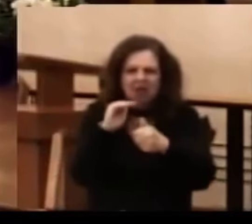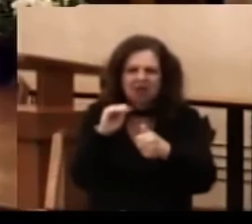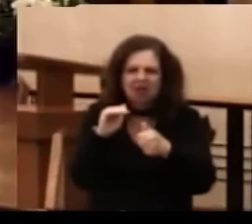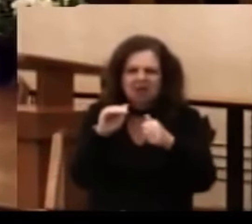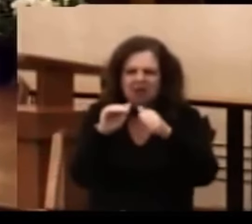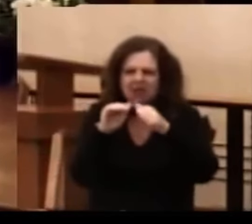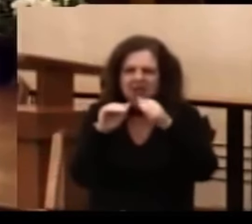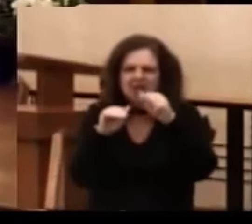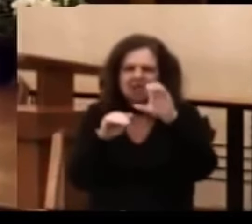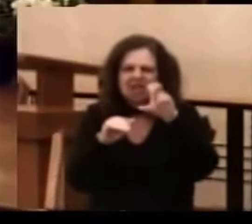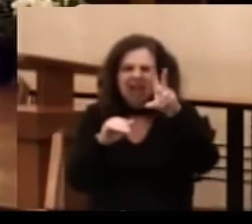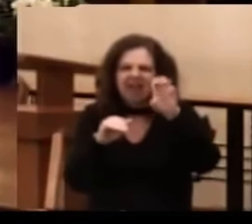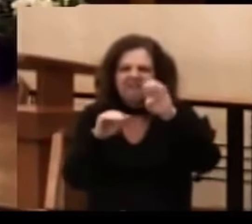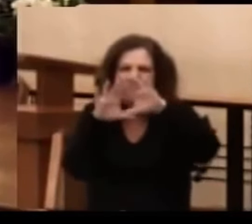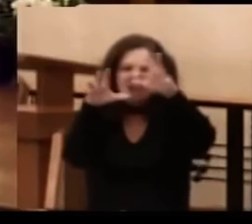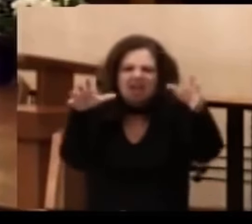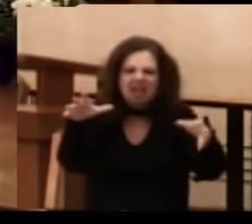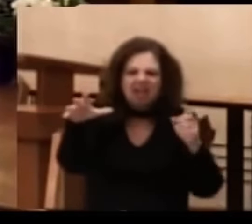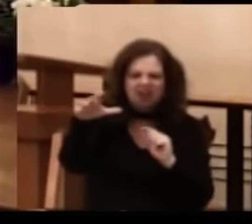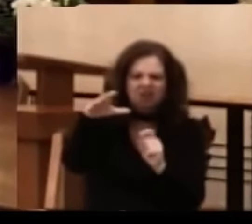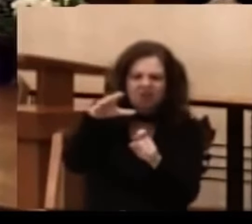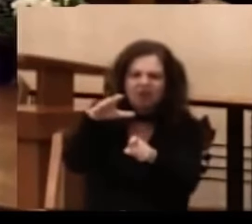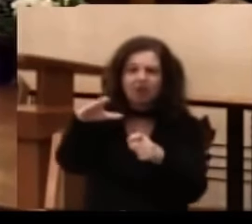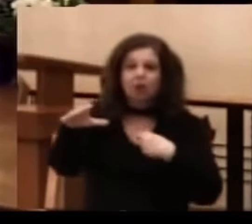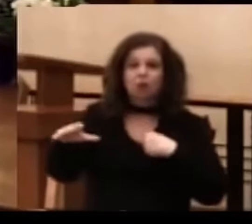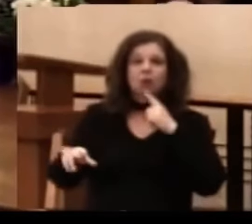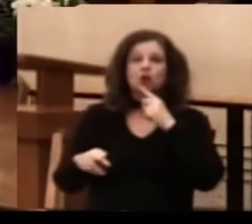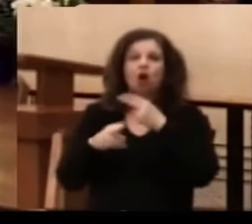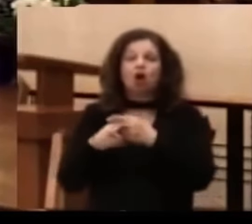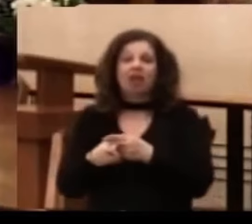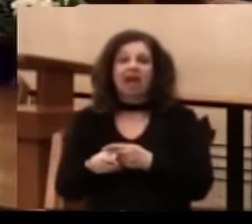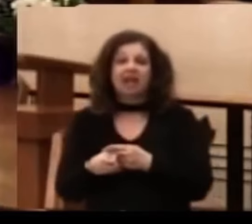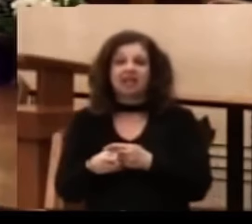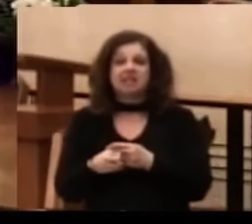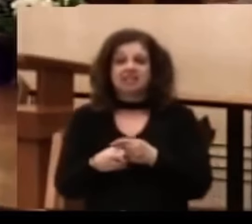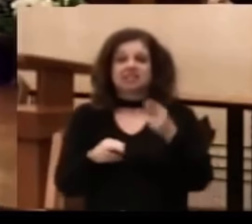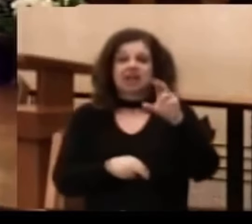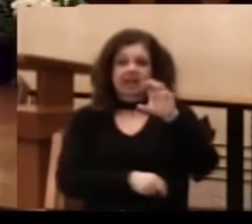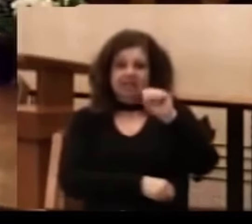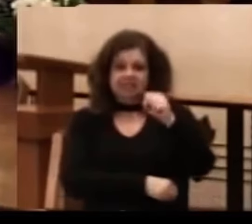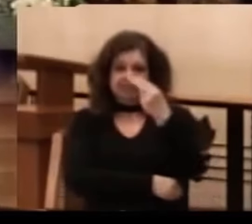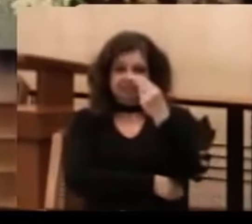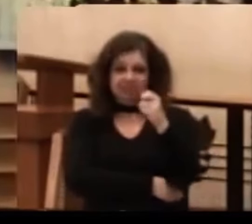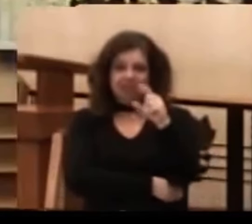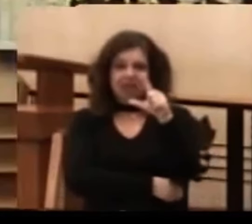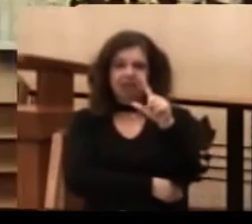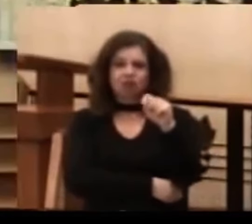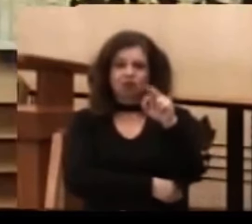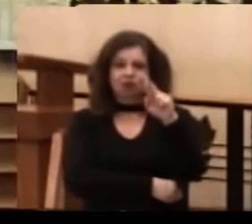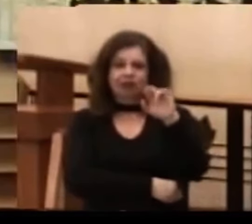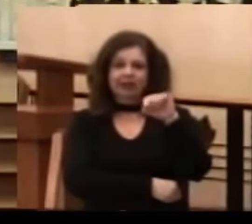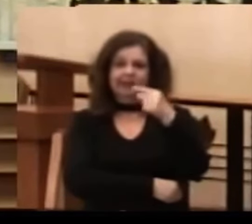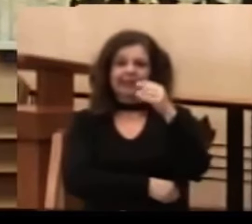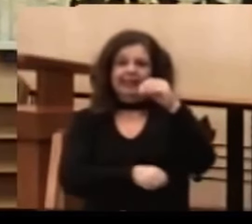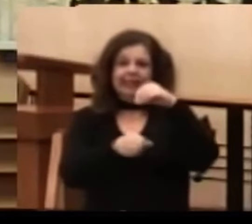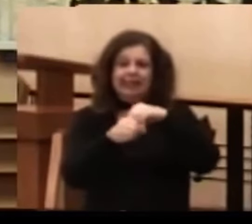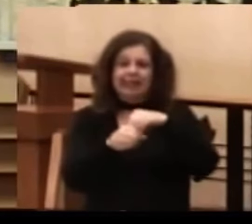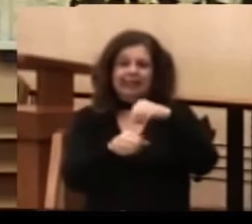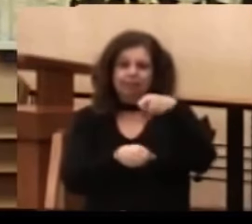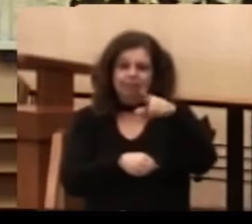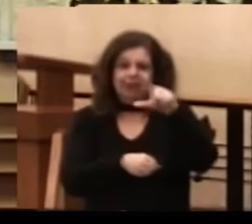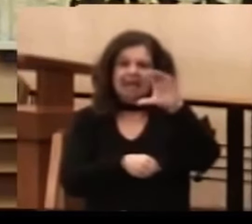that sheltering in place. And this old Elijah, he